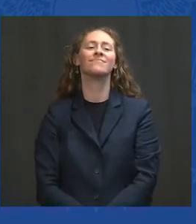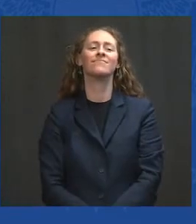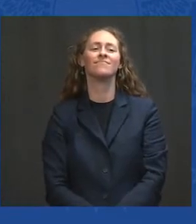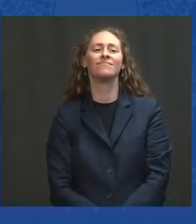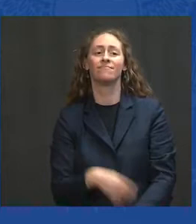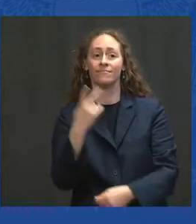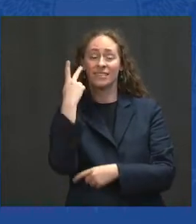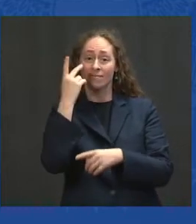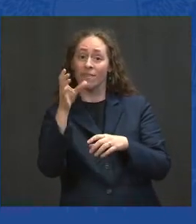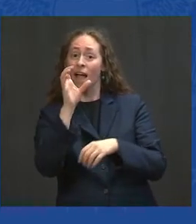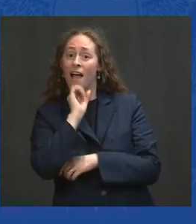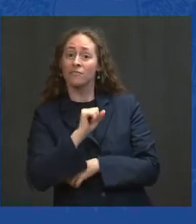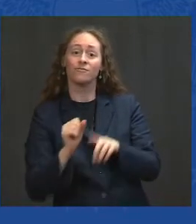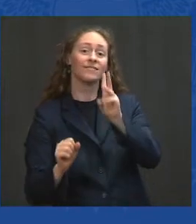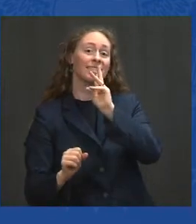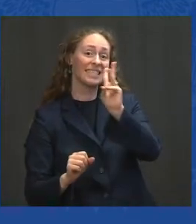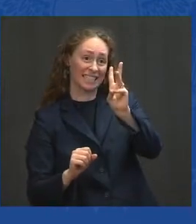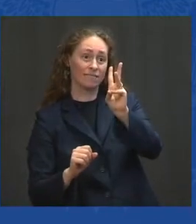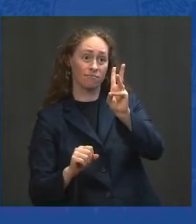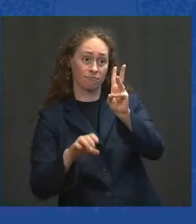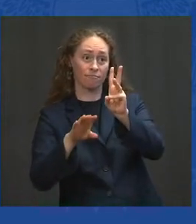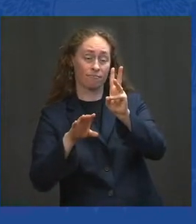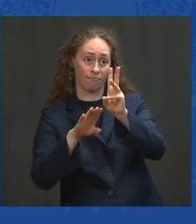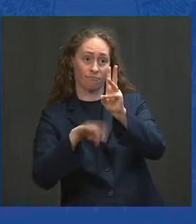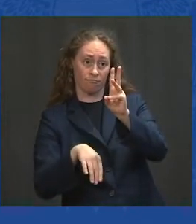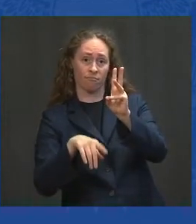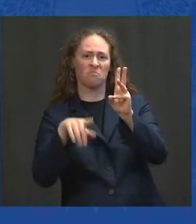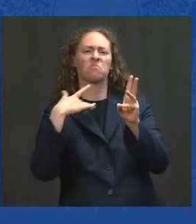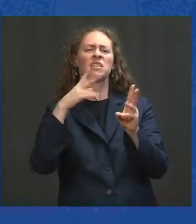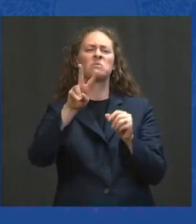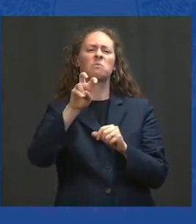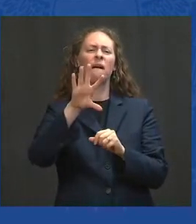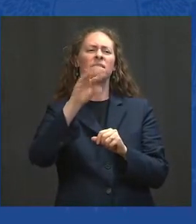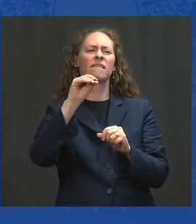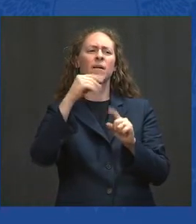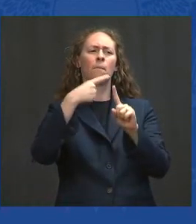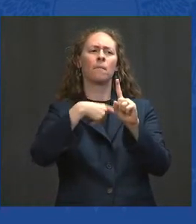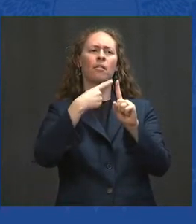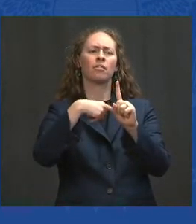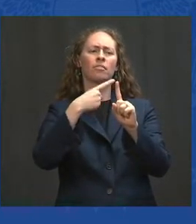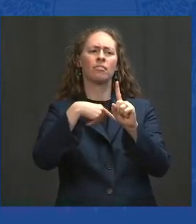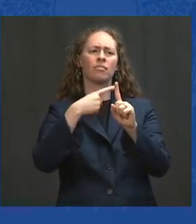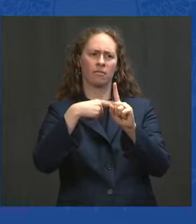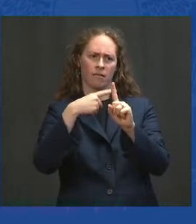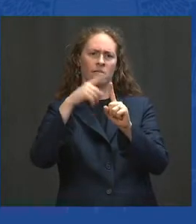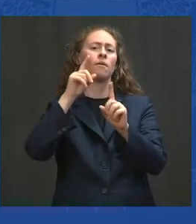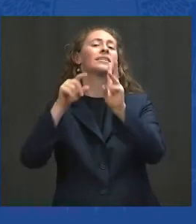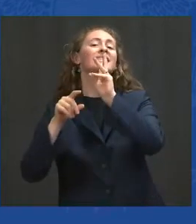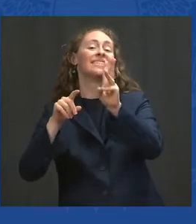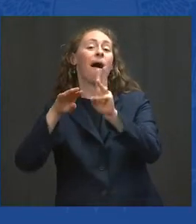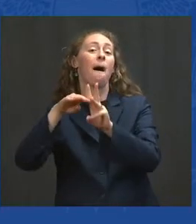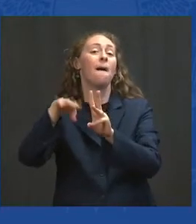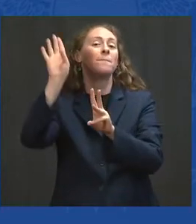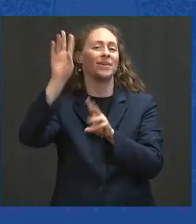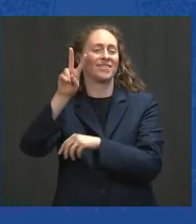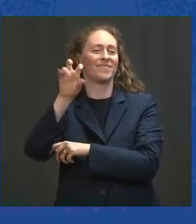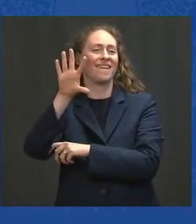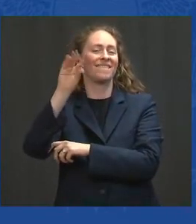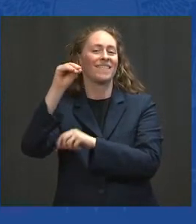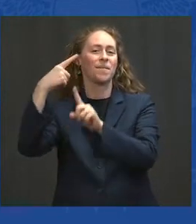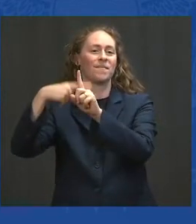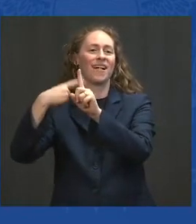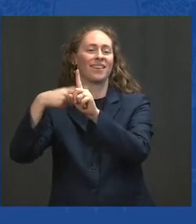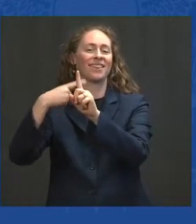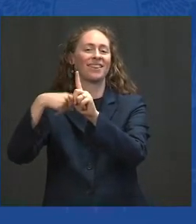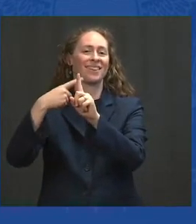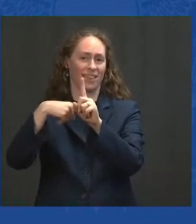6, $250 for each child between the age of 6 and 17 on a monthly basis between July